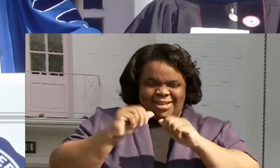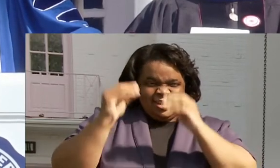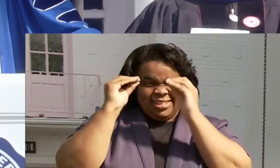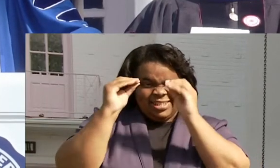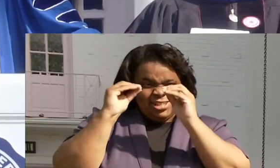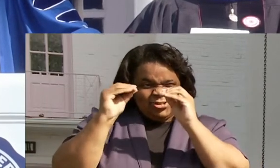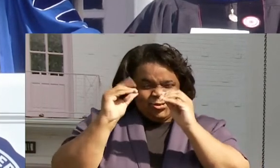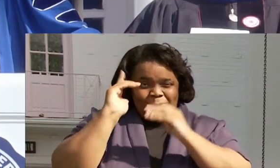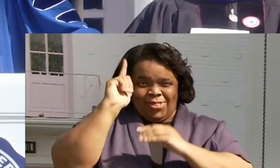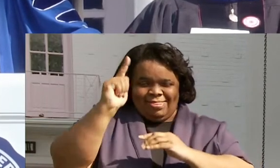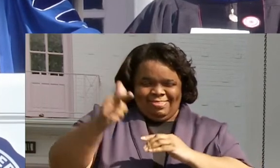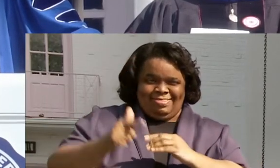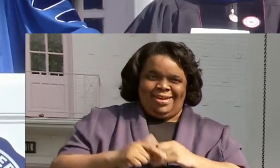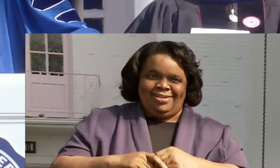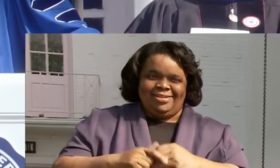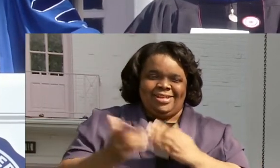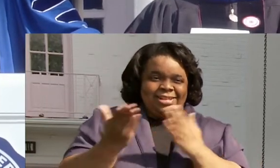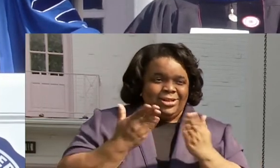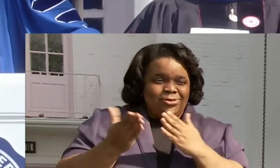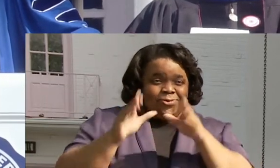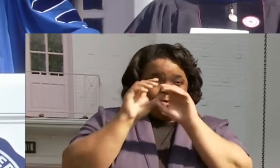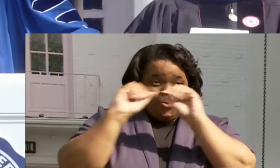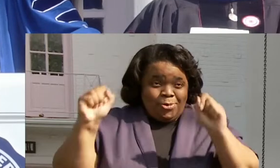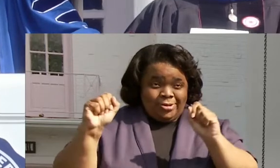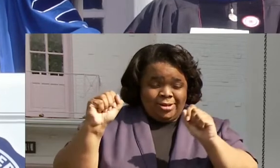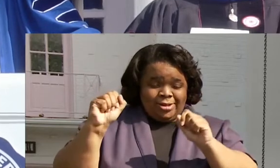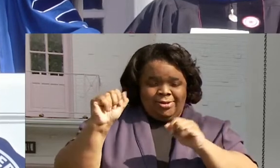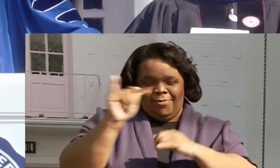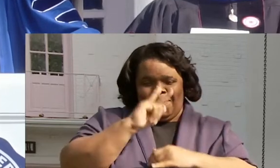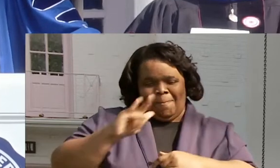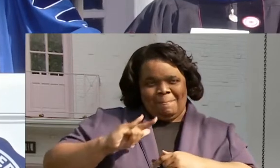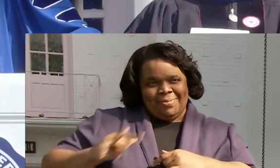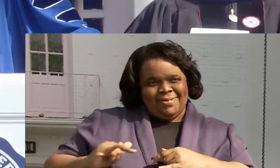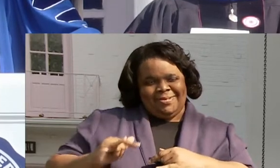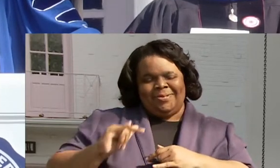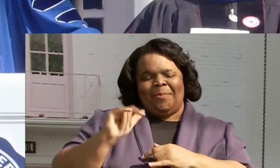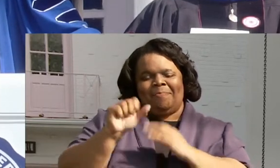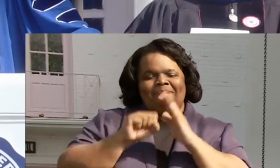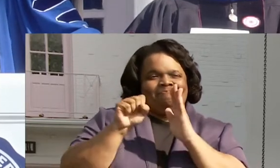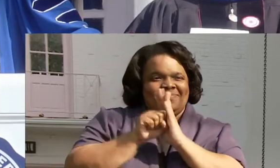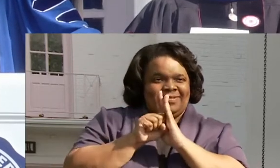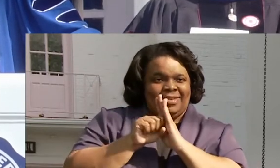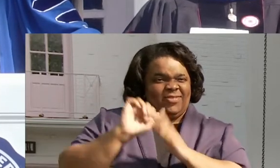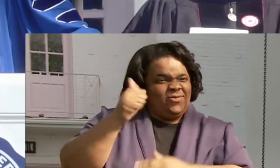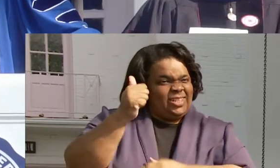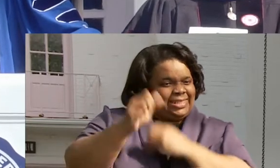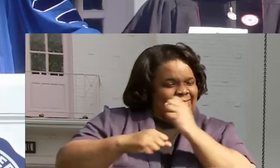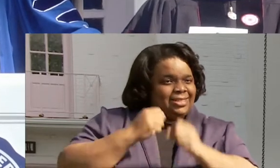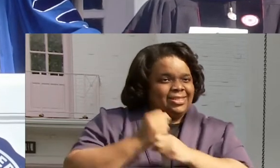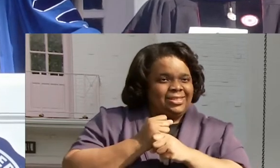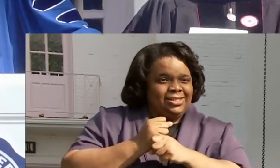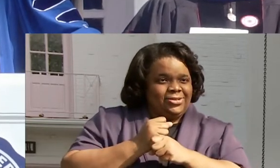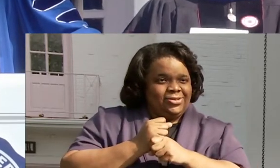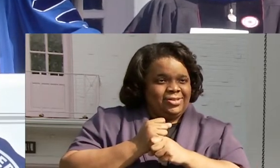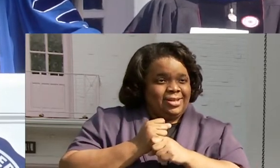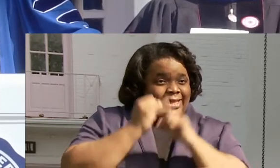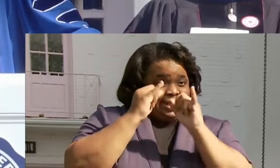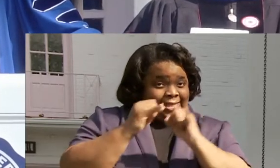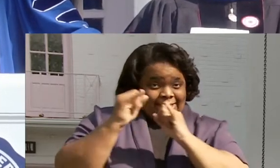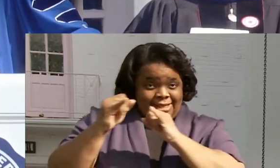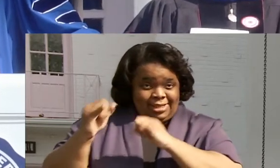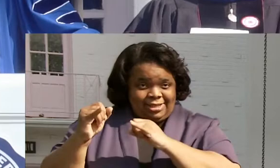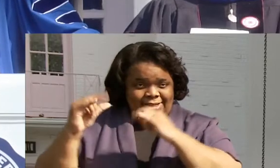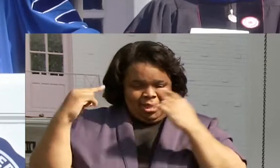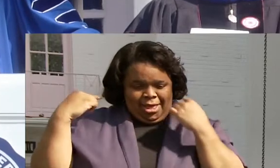20 years and served as president of Mississippi Valley State University for 10 years. Each of these recipients has on a medallion that they were